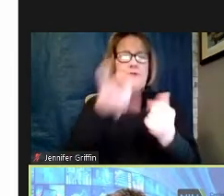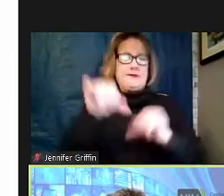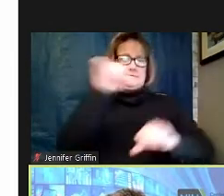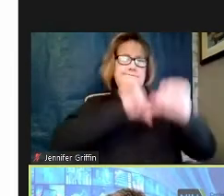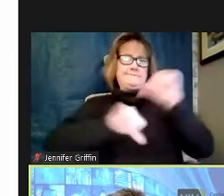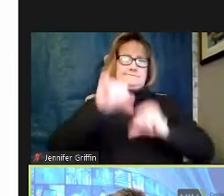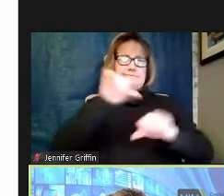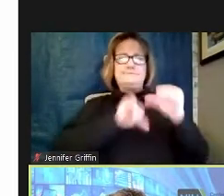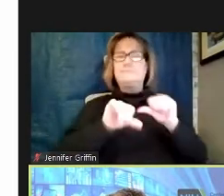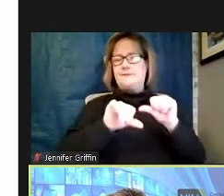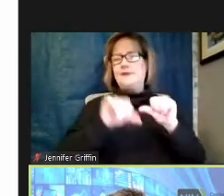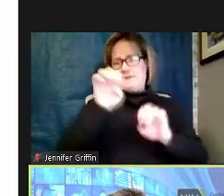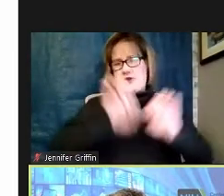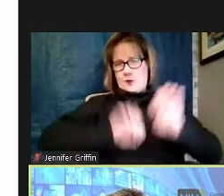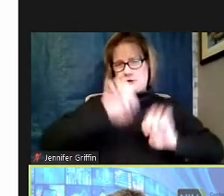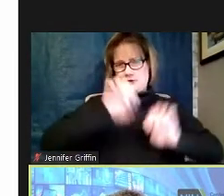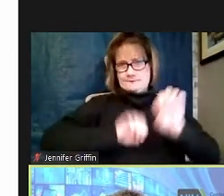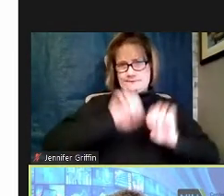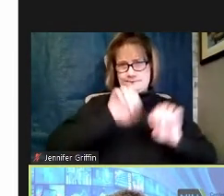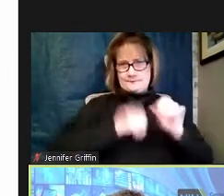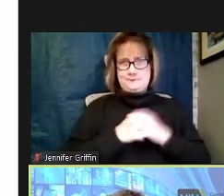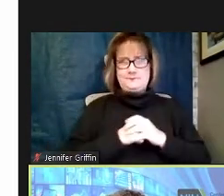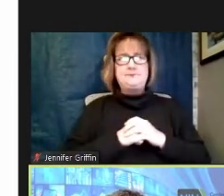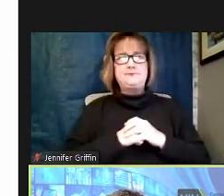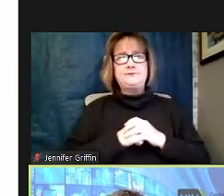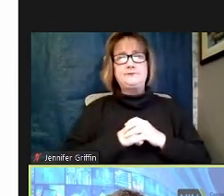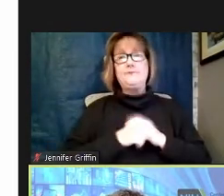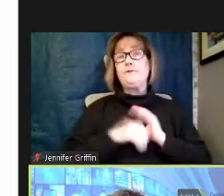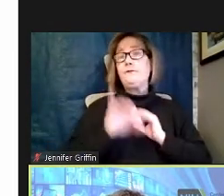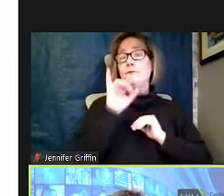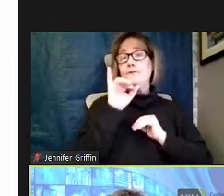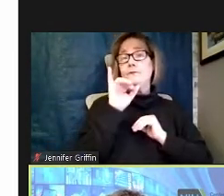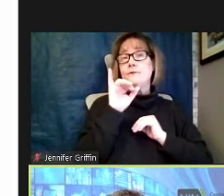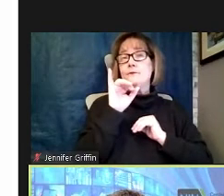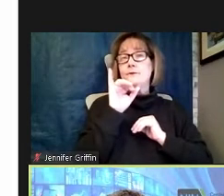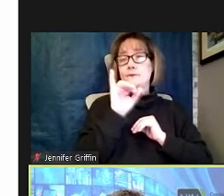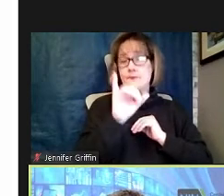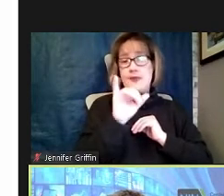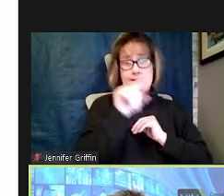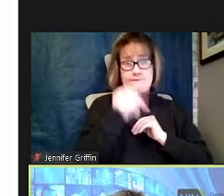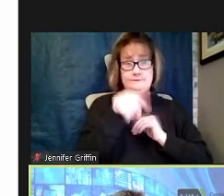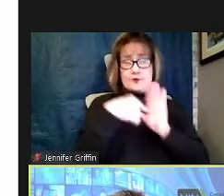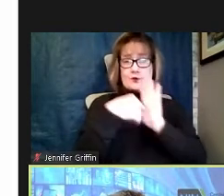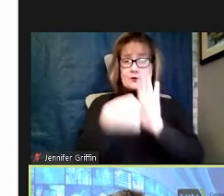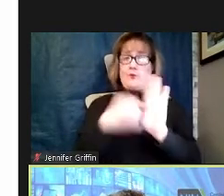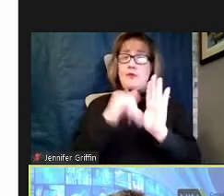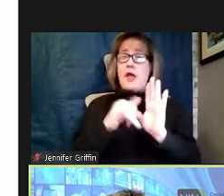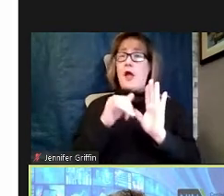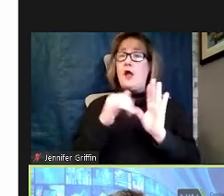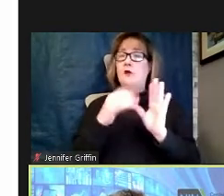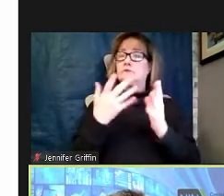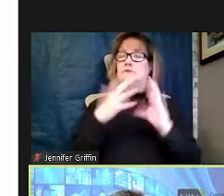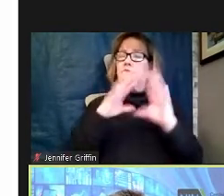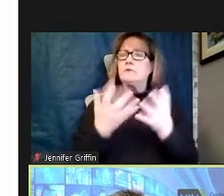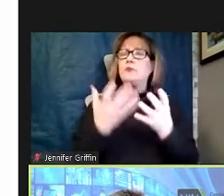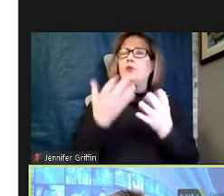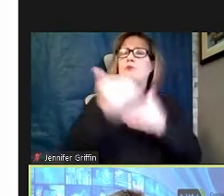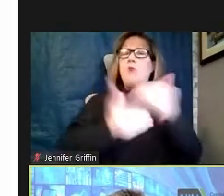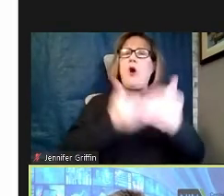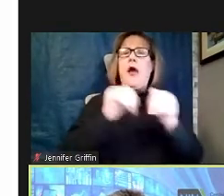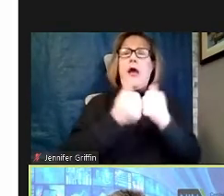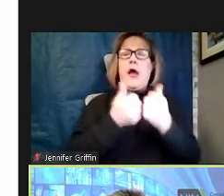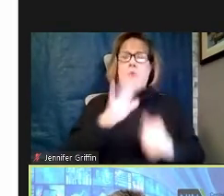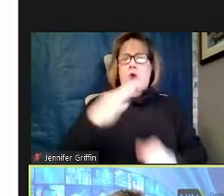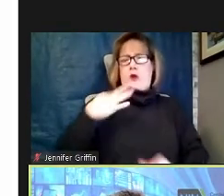merit evaluation. So this slide tells you the overall process of how your grant application goes